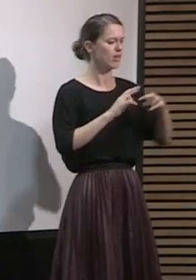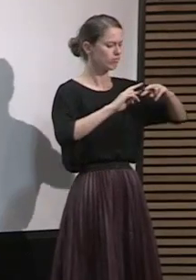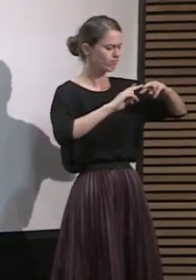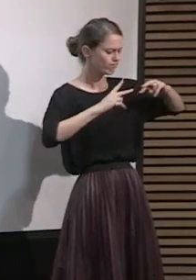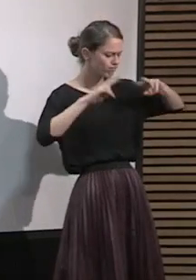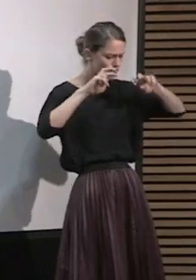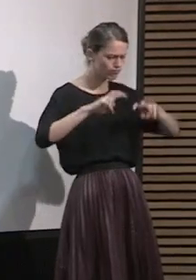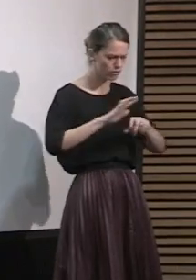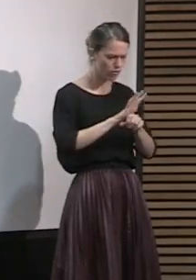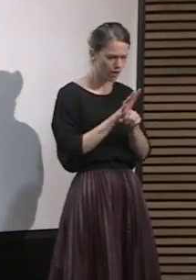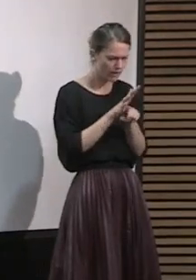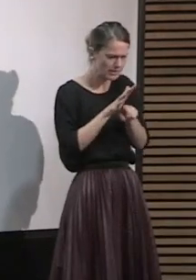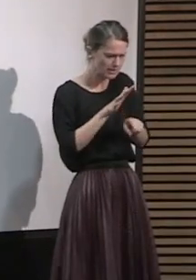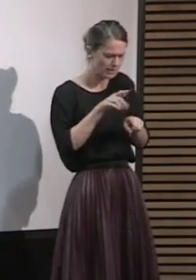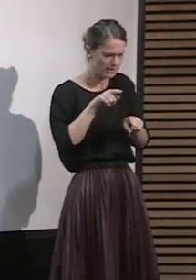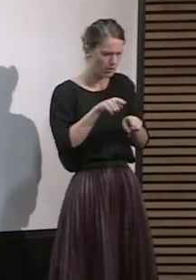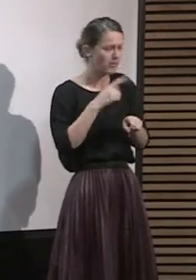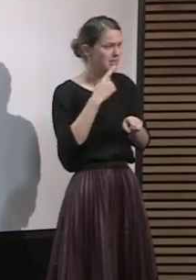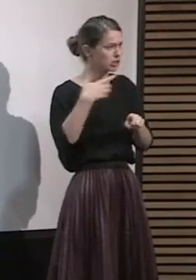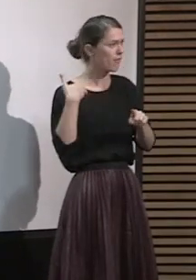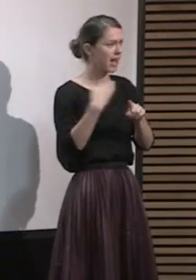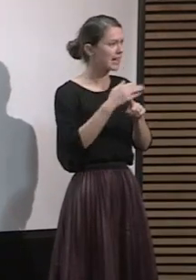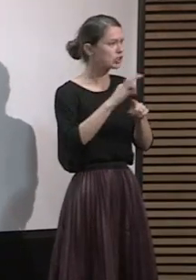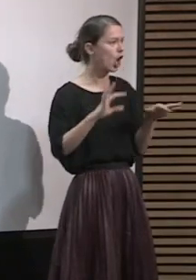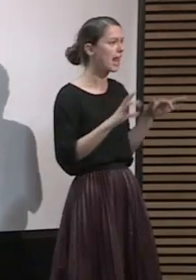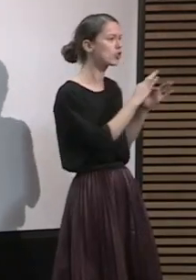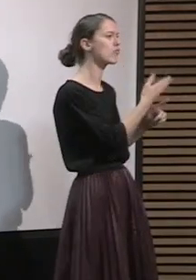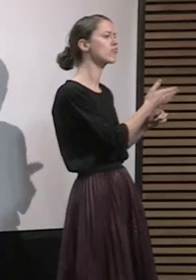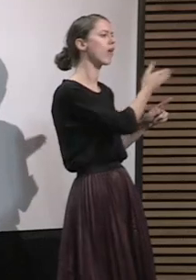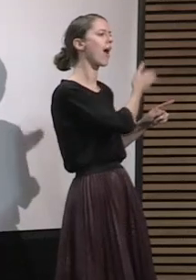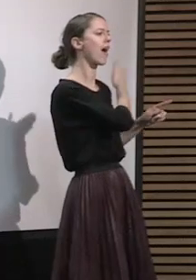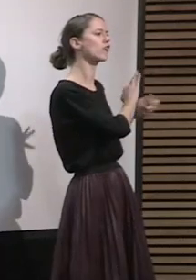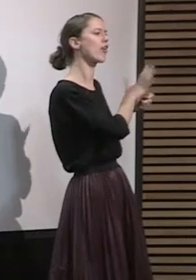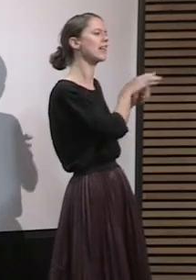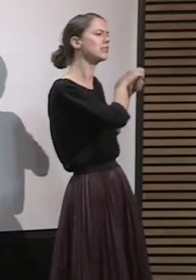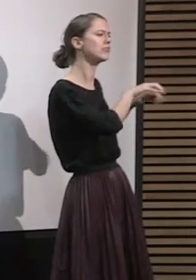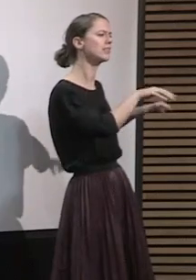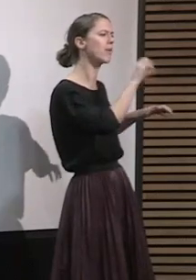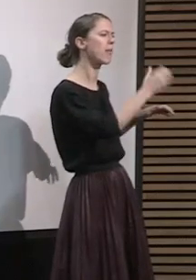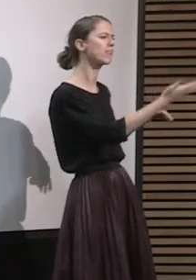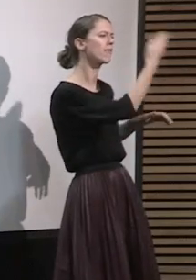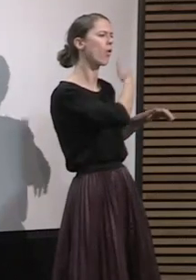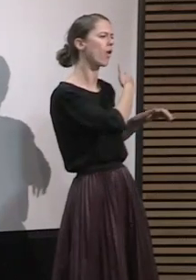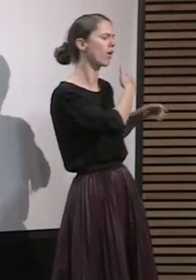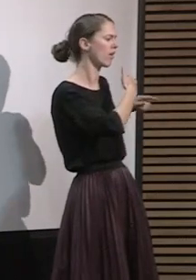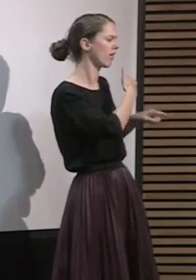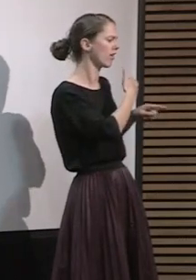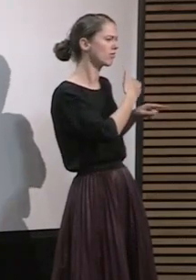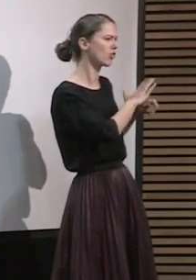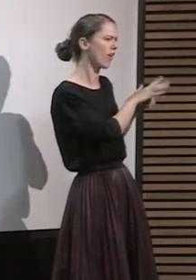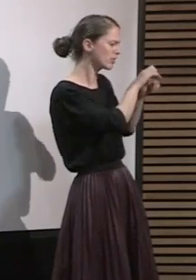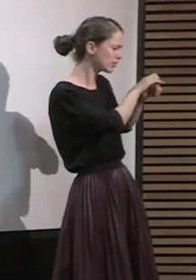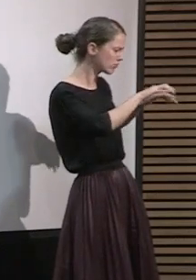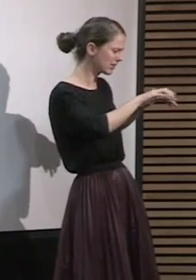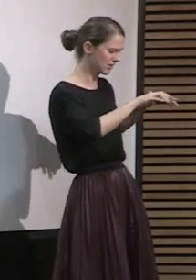nothing actually does draw that link at this stage between the case that we have